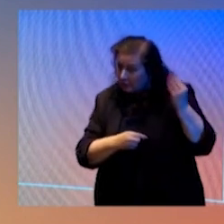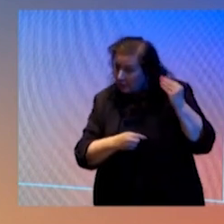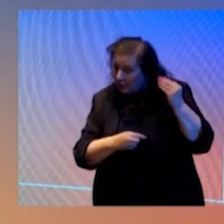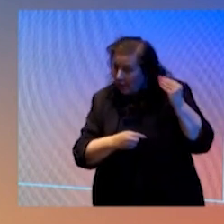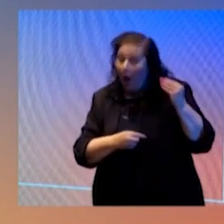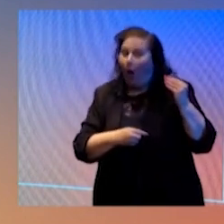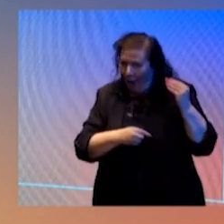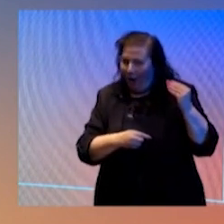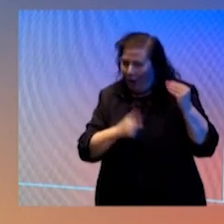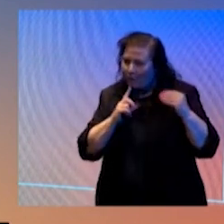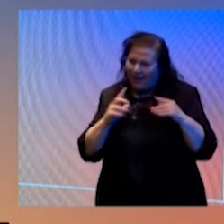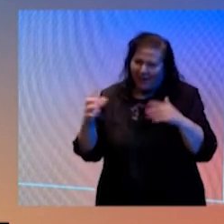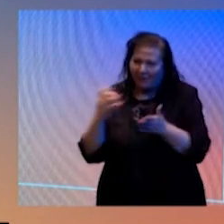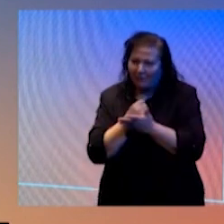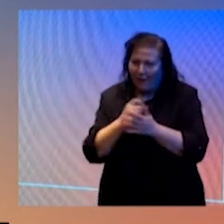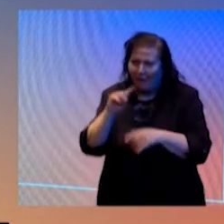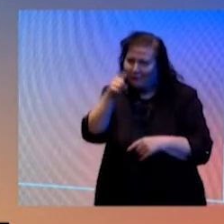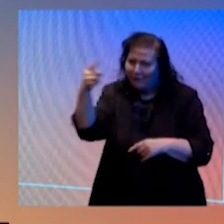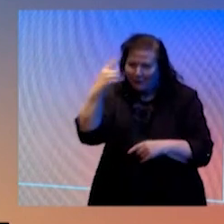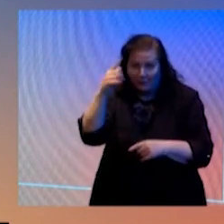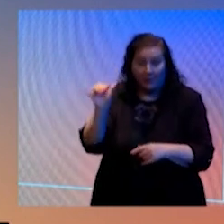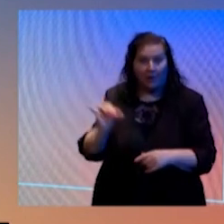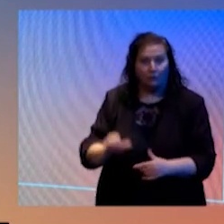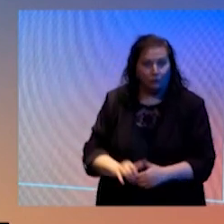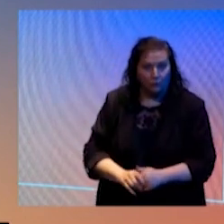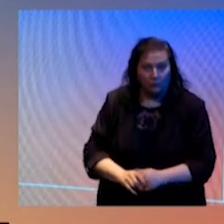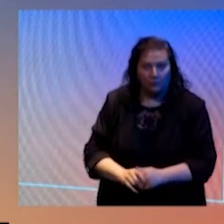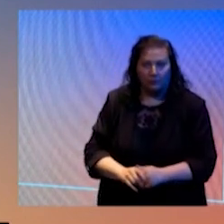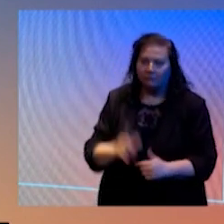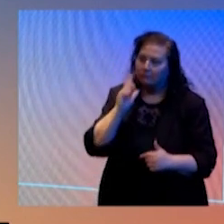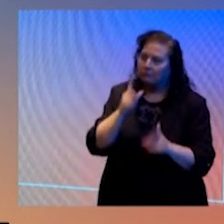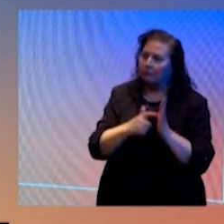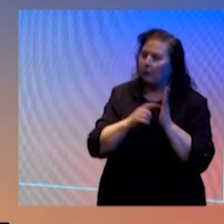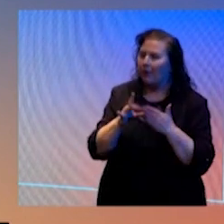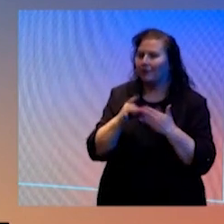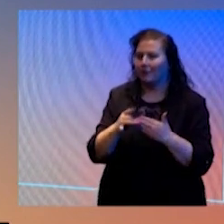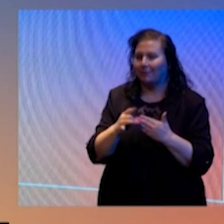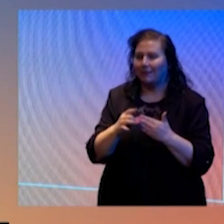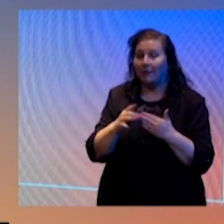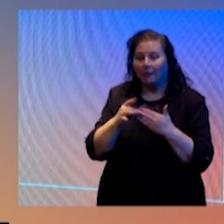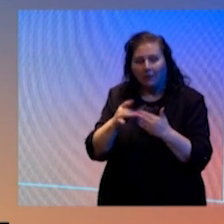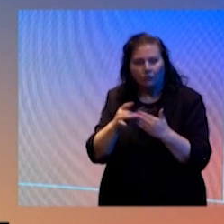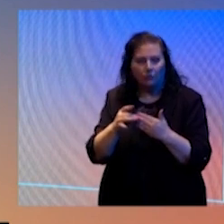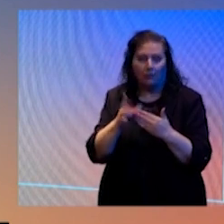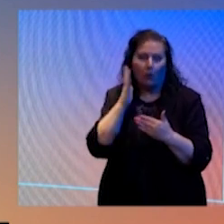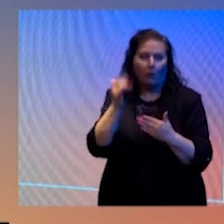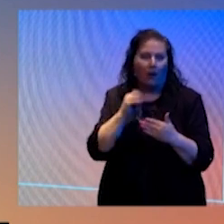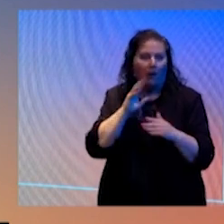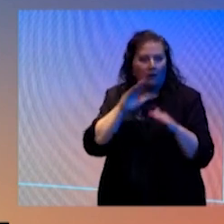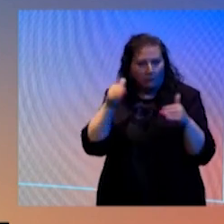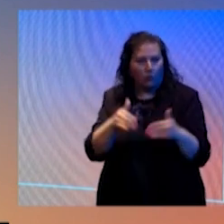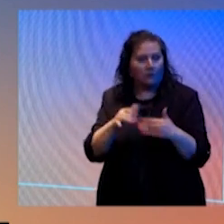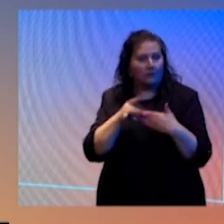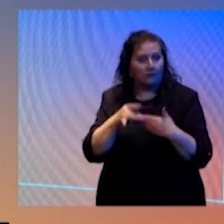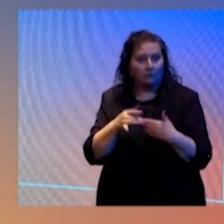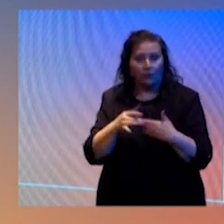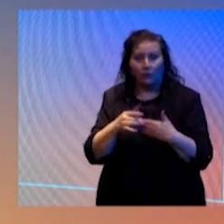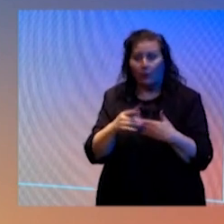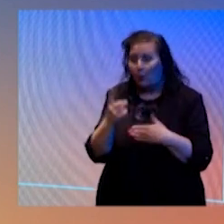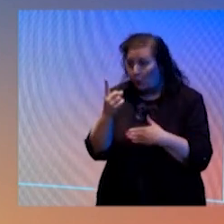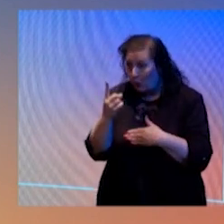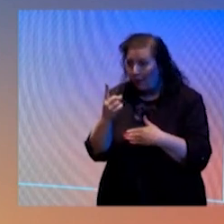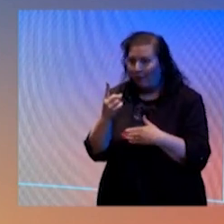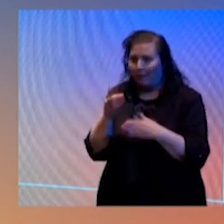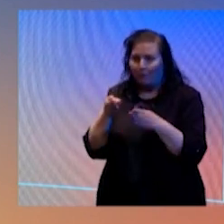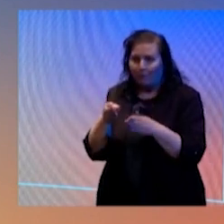the very first as well. So we're going to do that. But it all takes leadership. I keep referring to leadership. One person can bring